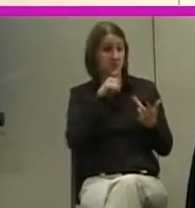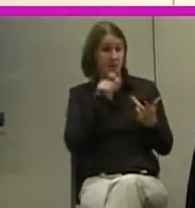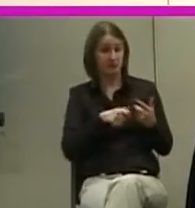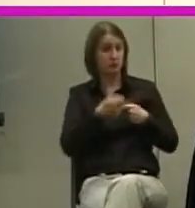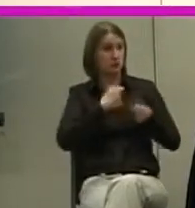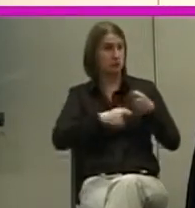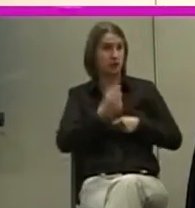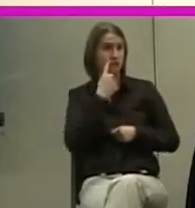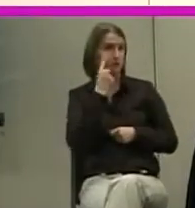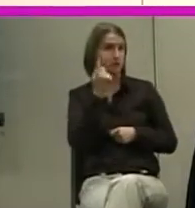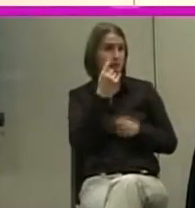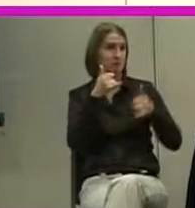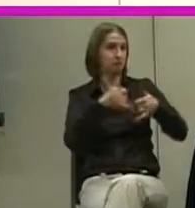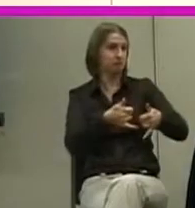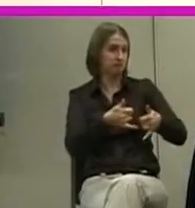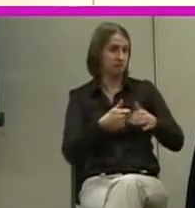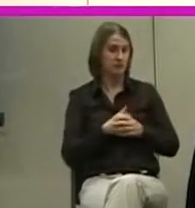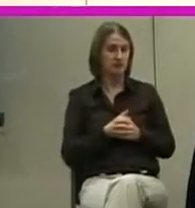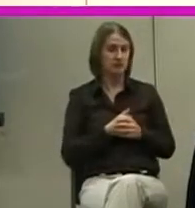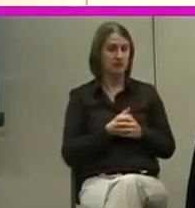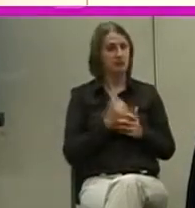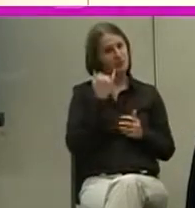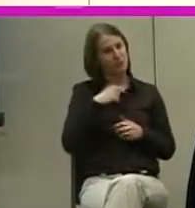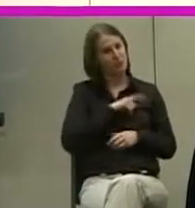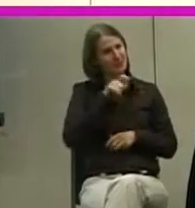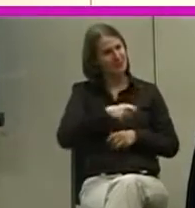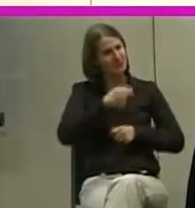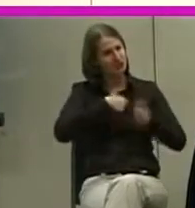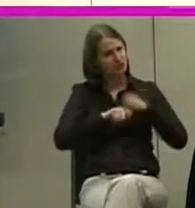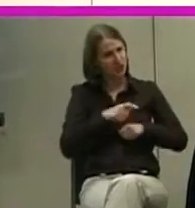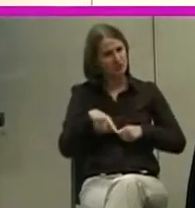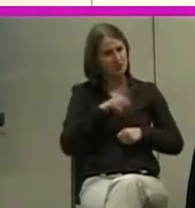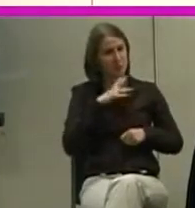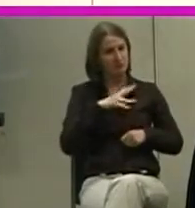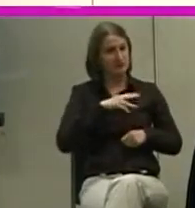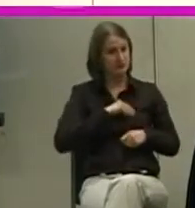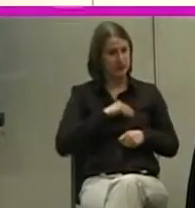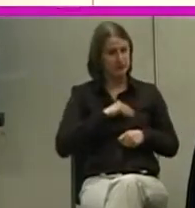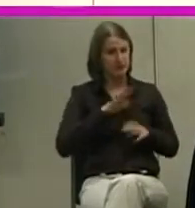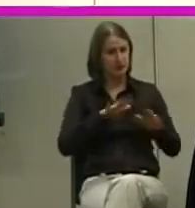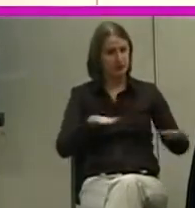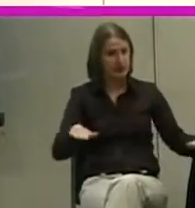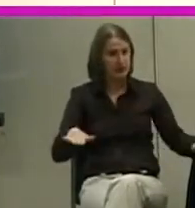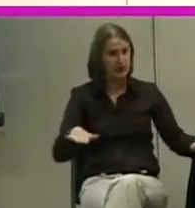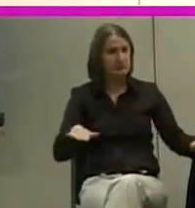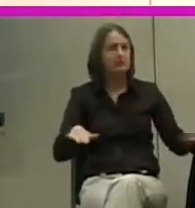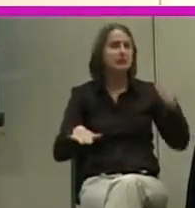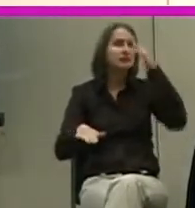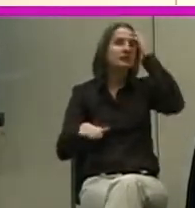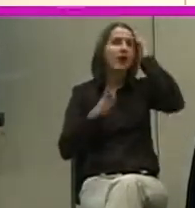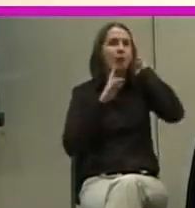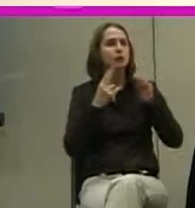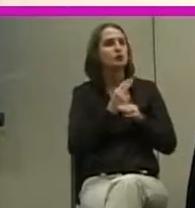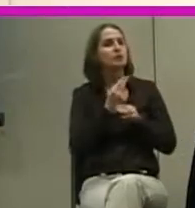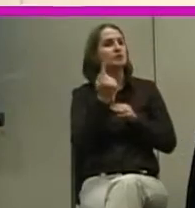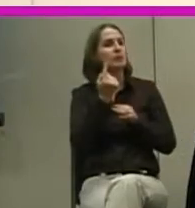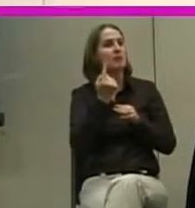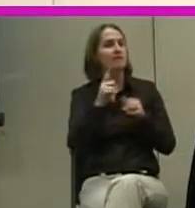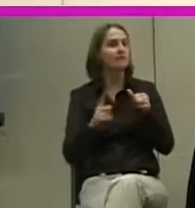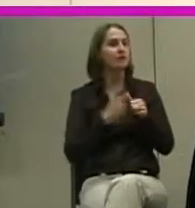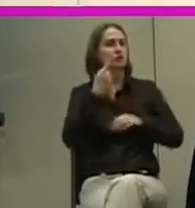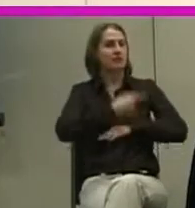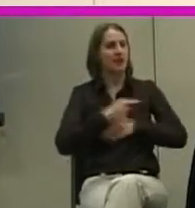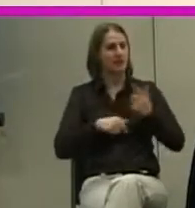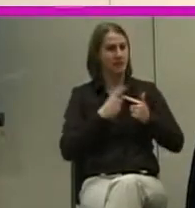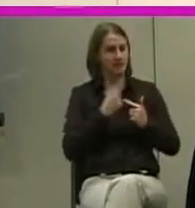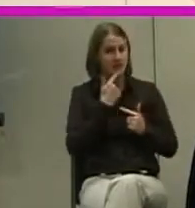exchanged. Sometimes if I think we need an exchange to get the kids to buy in with the little kids, I'll use something the first day, and then we just go to,